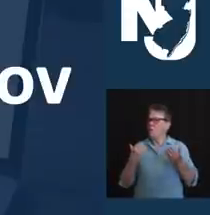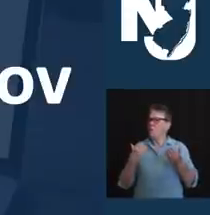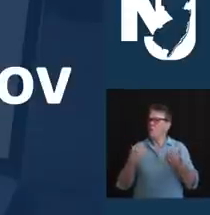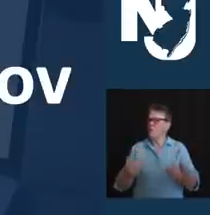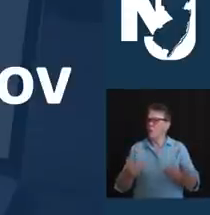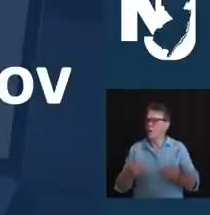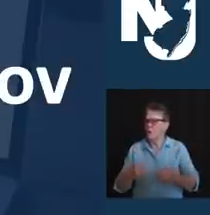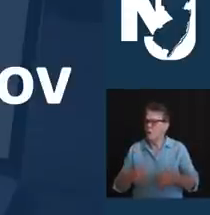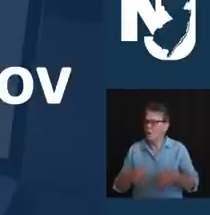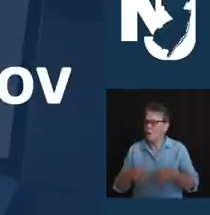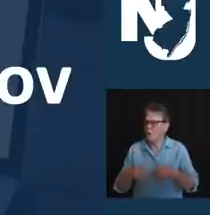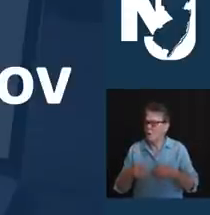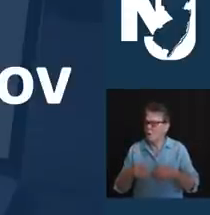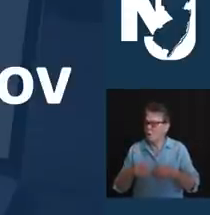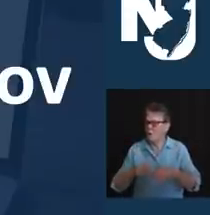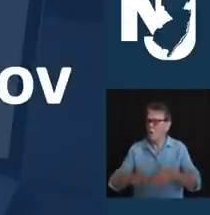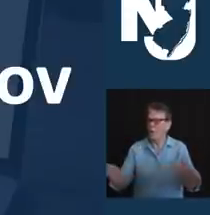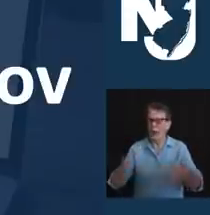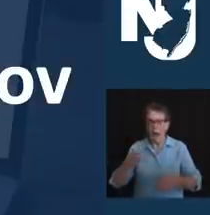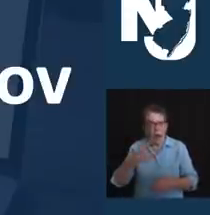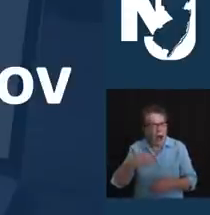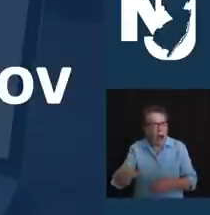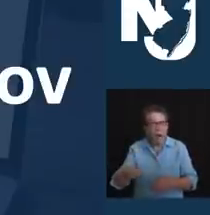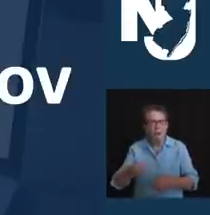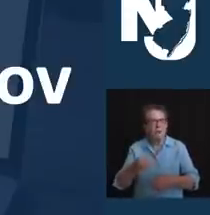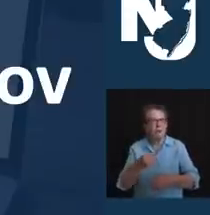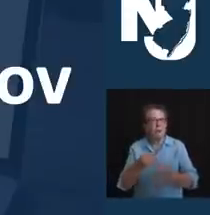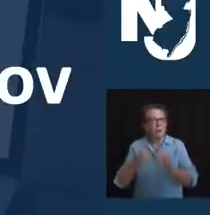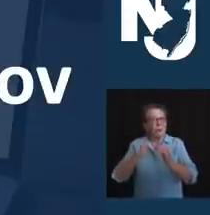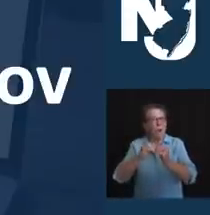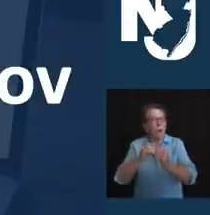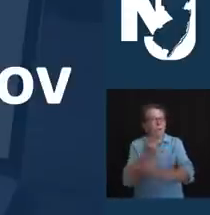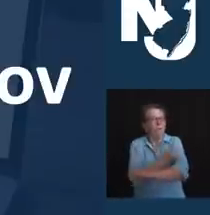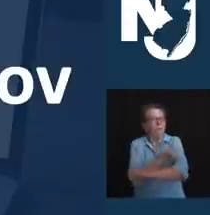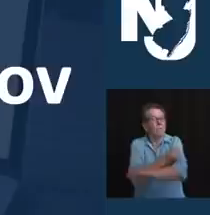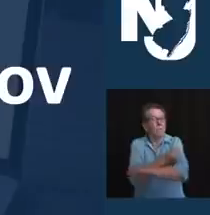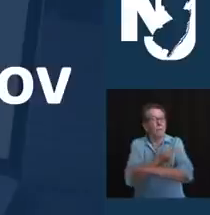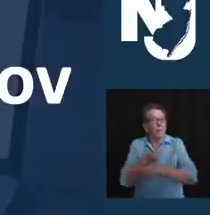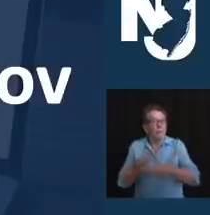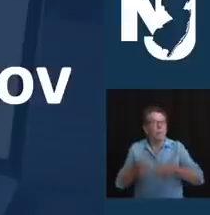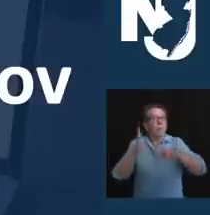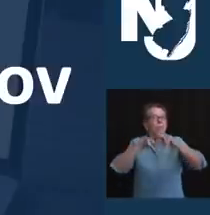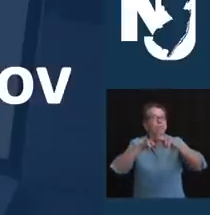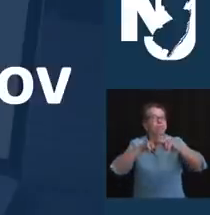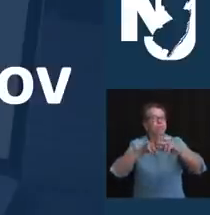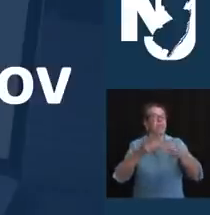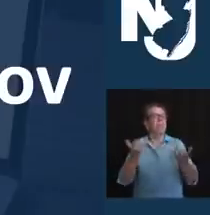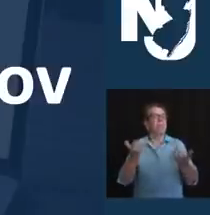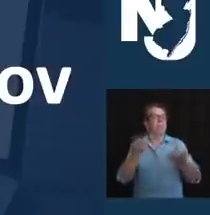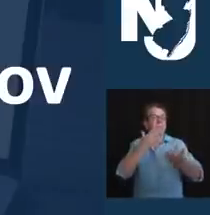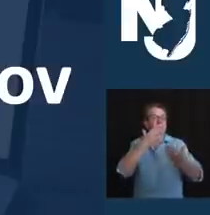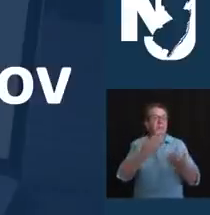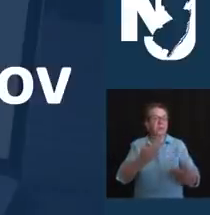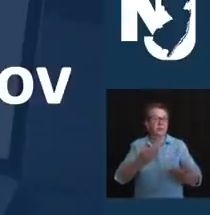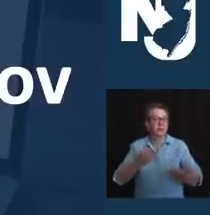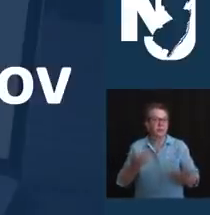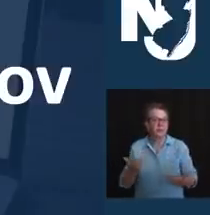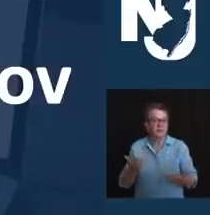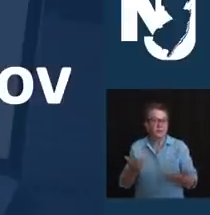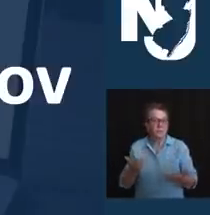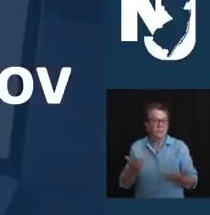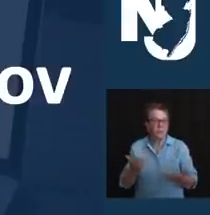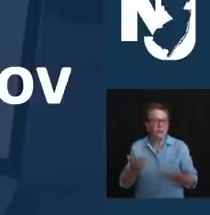up dramatically over the past couple of weeks. On May 13th, we knew that around 3.7 million New Jerseyans were fully